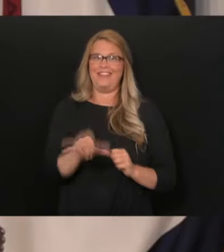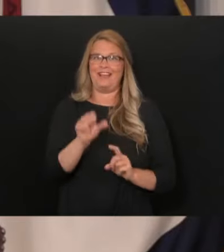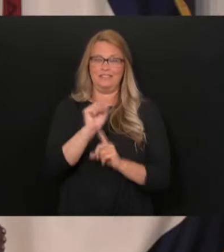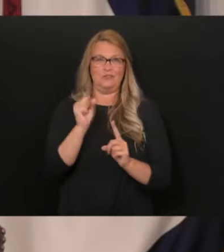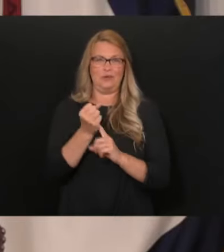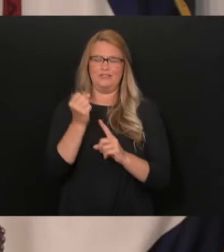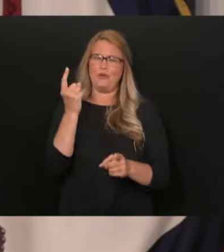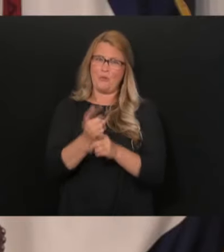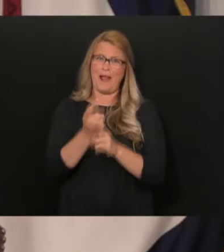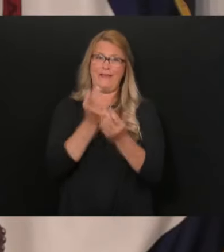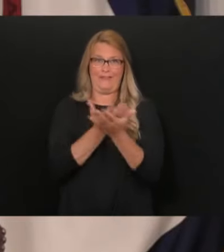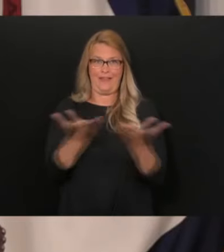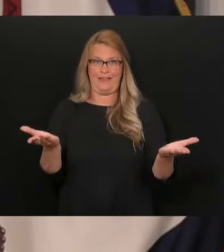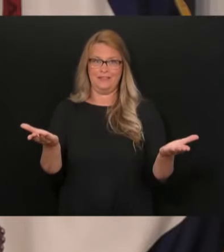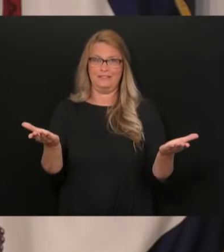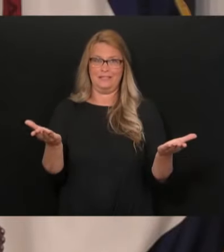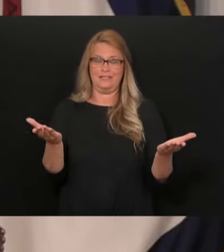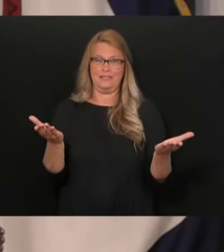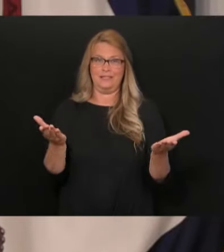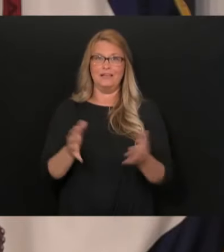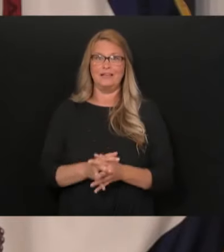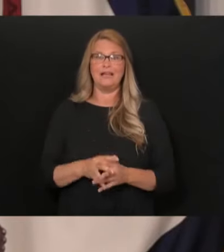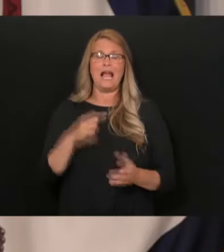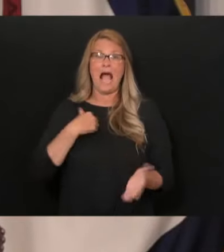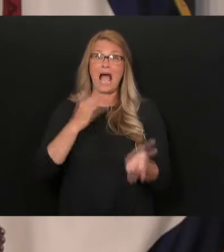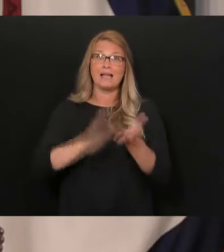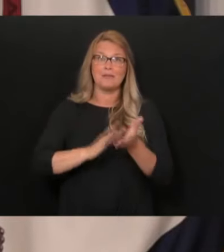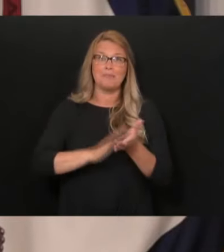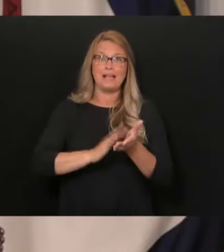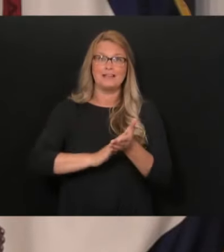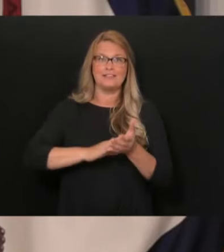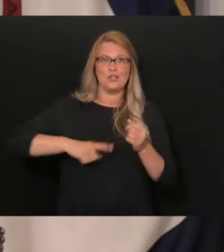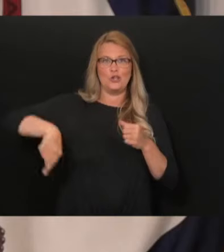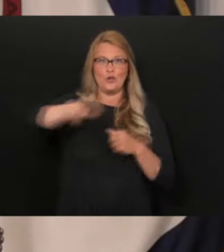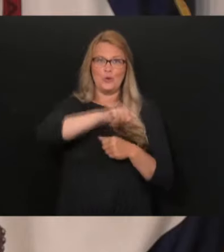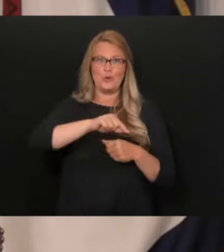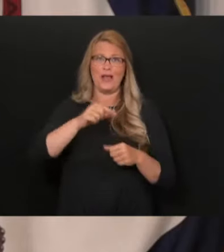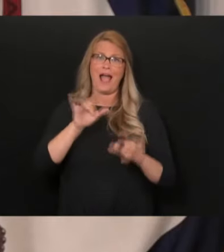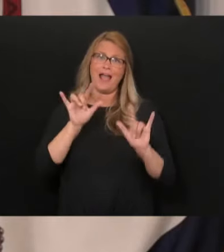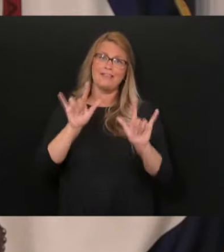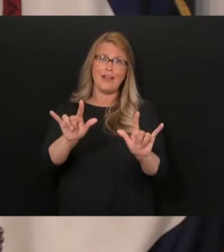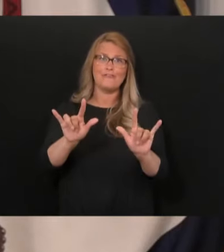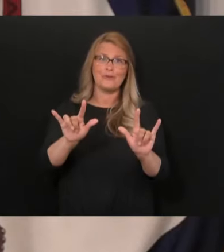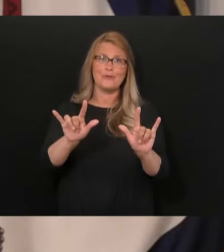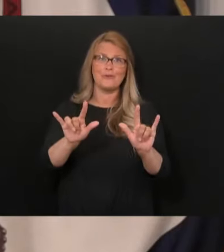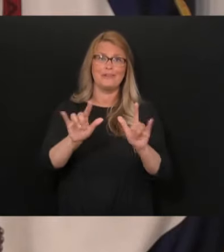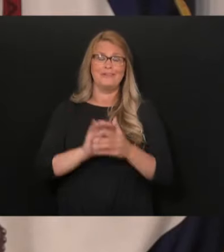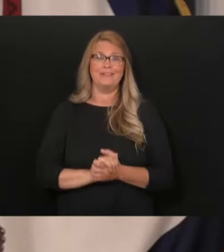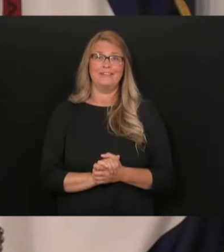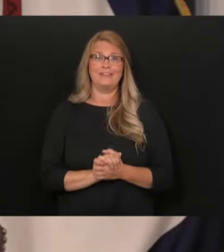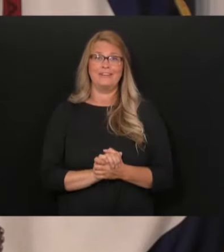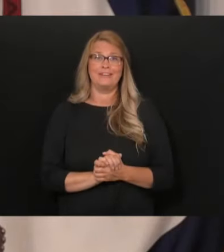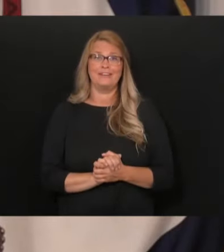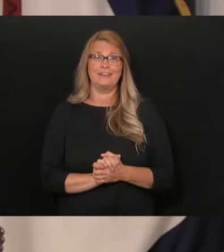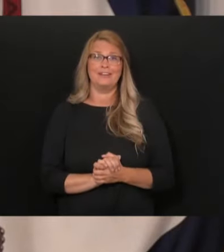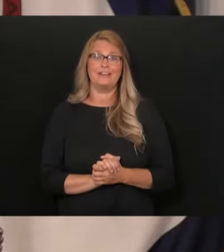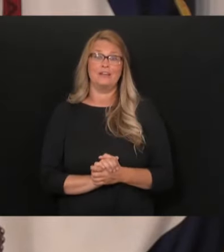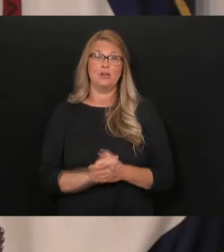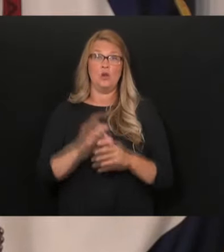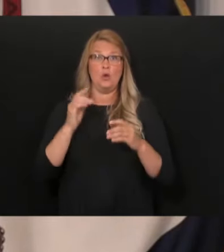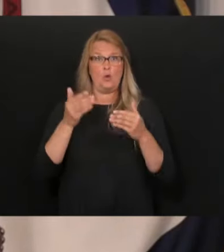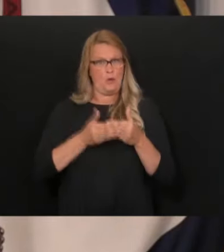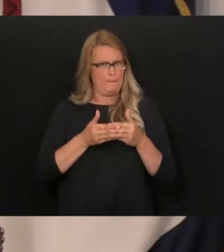stuff. And so absolutely, I commend you. I love you. And you know, as we